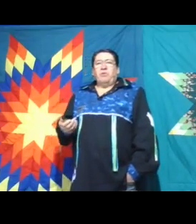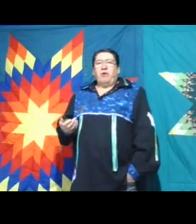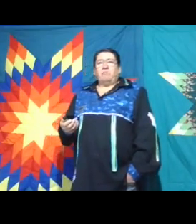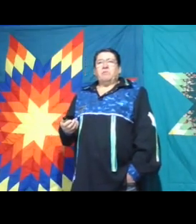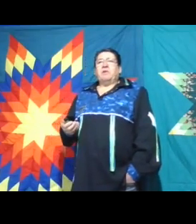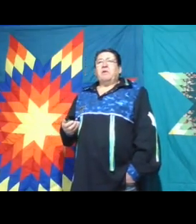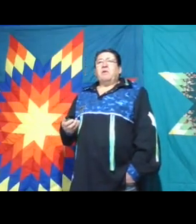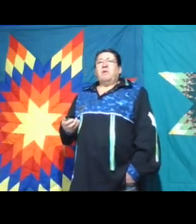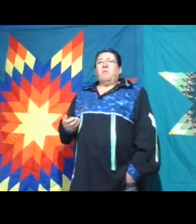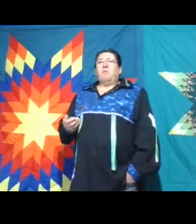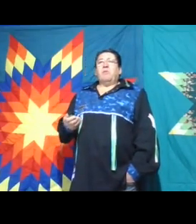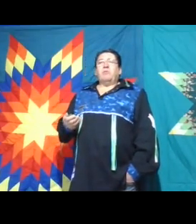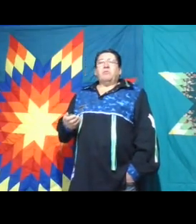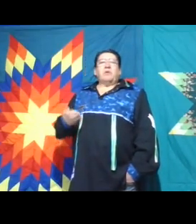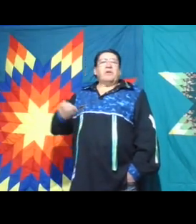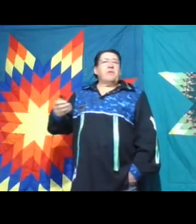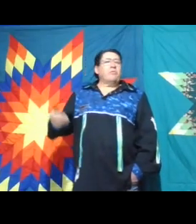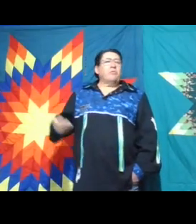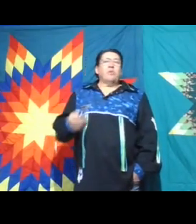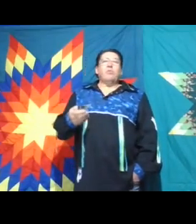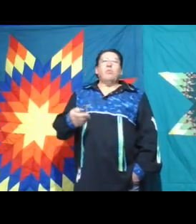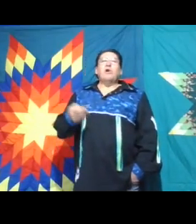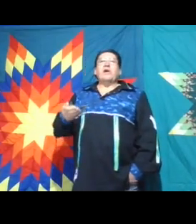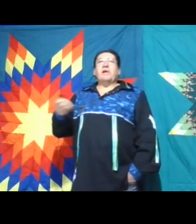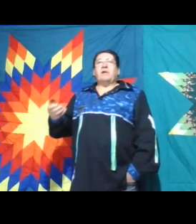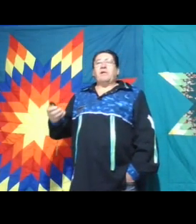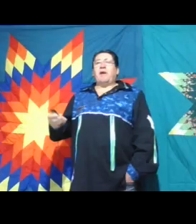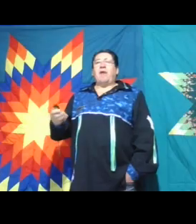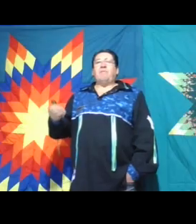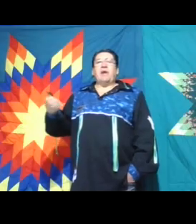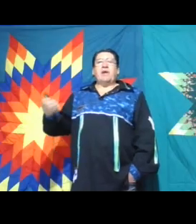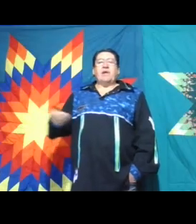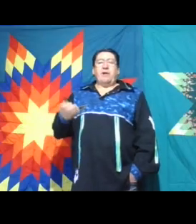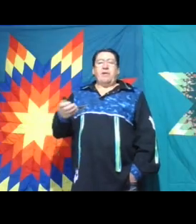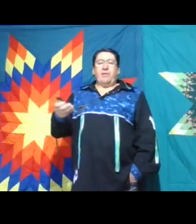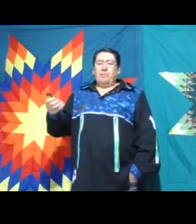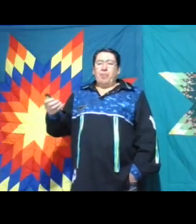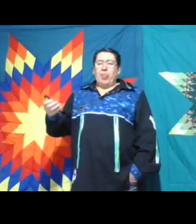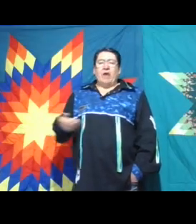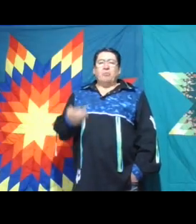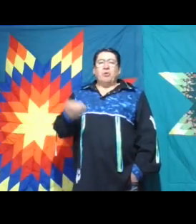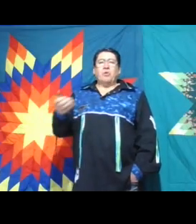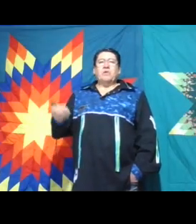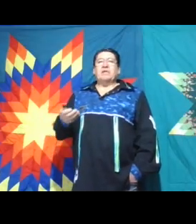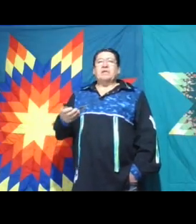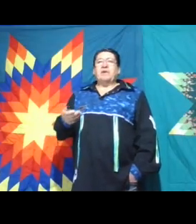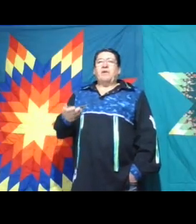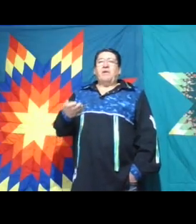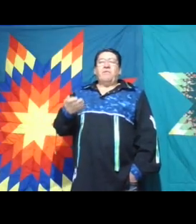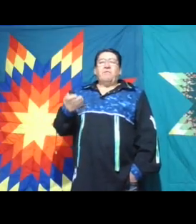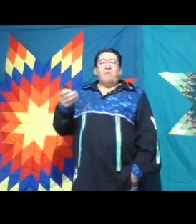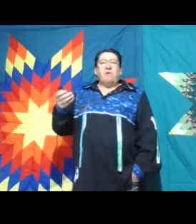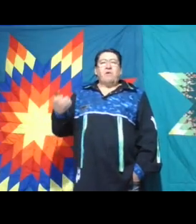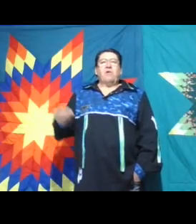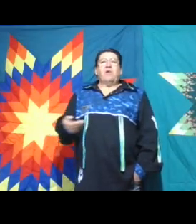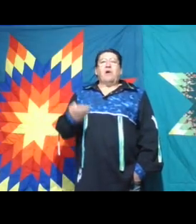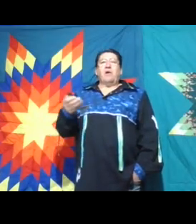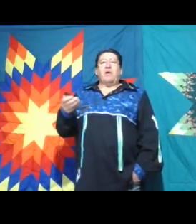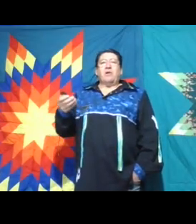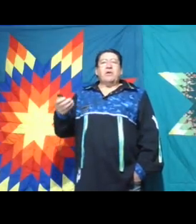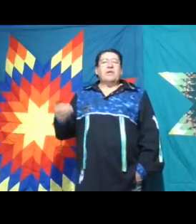champion programs, where we're working, have a process